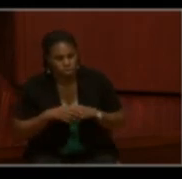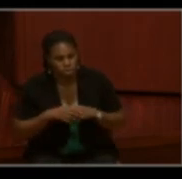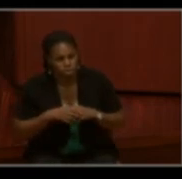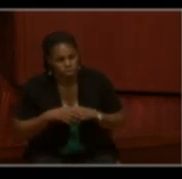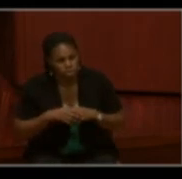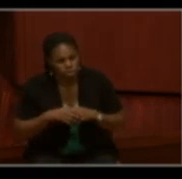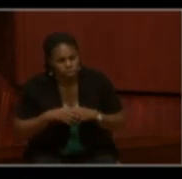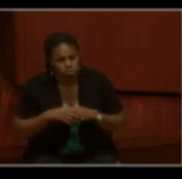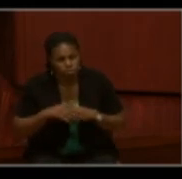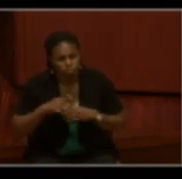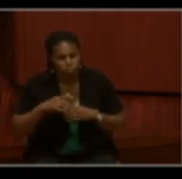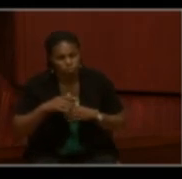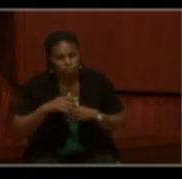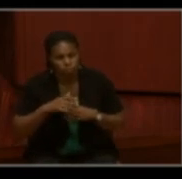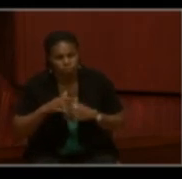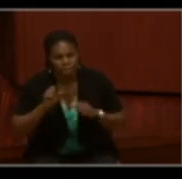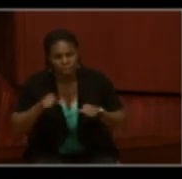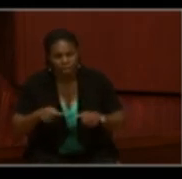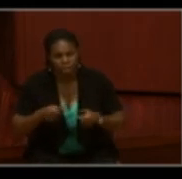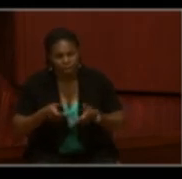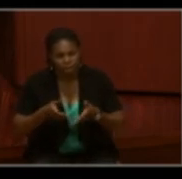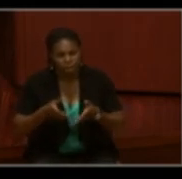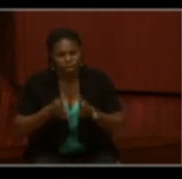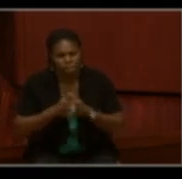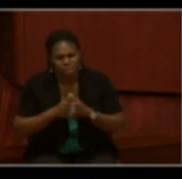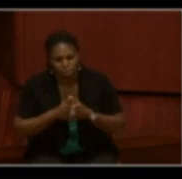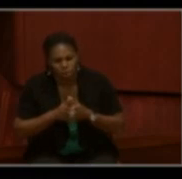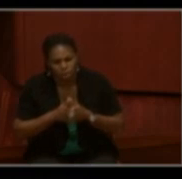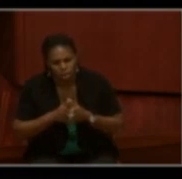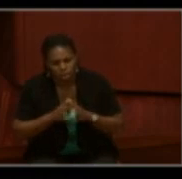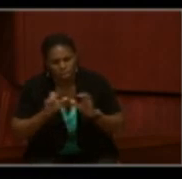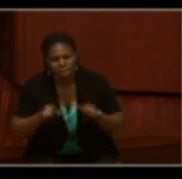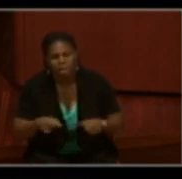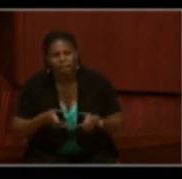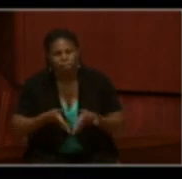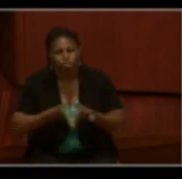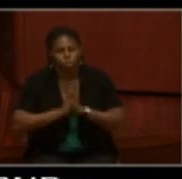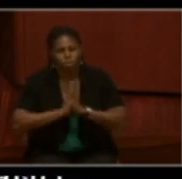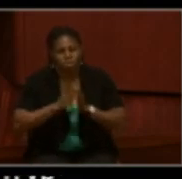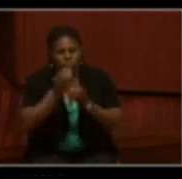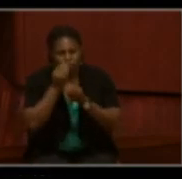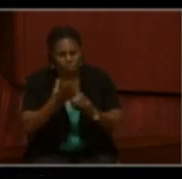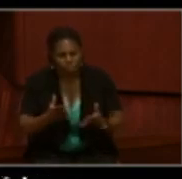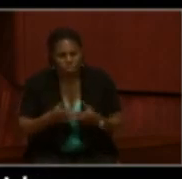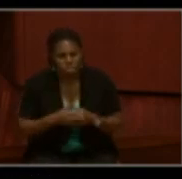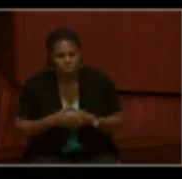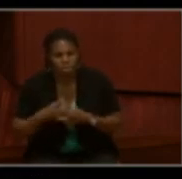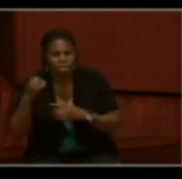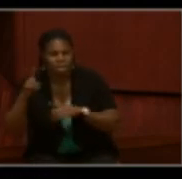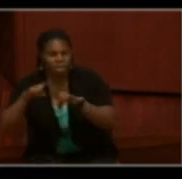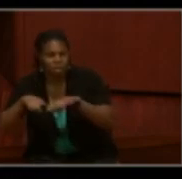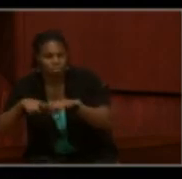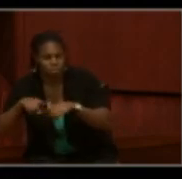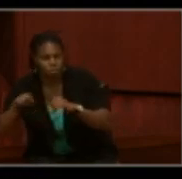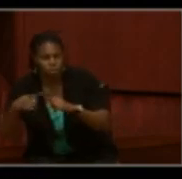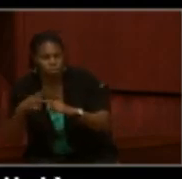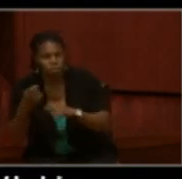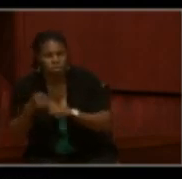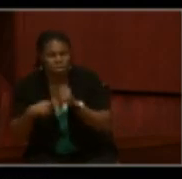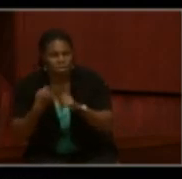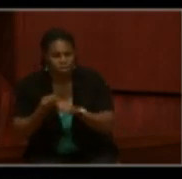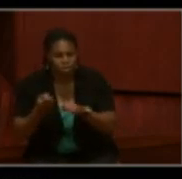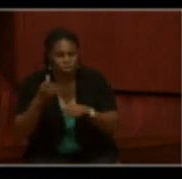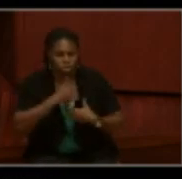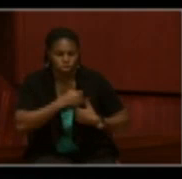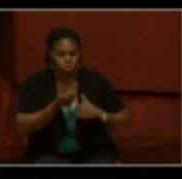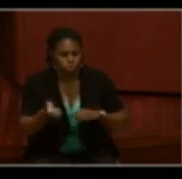Well, that would depend on the year the soldier died. If he died before the archival date in 1951, that